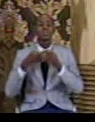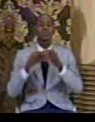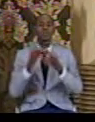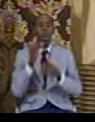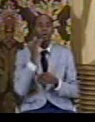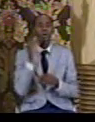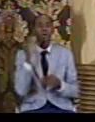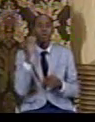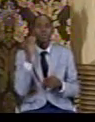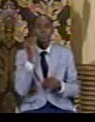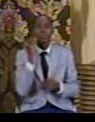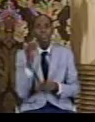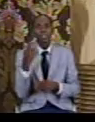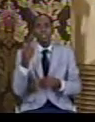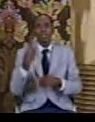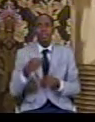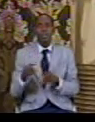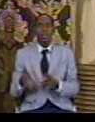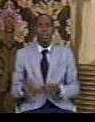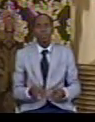It is the only way.